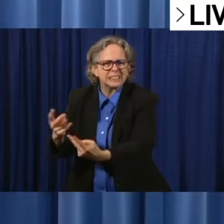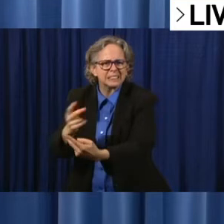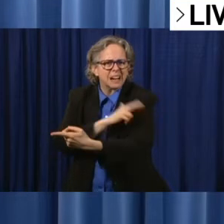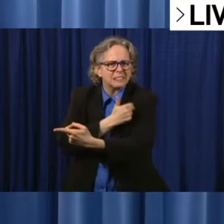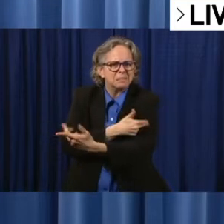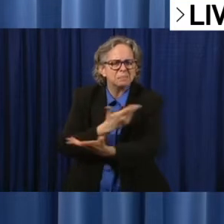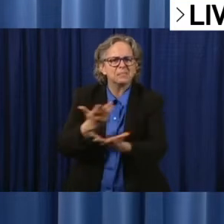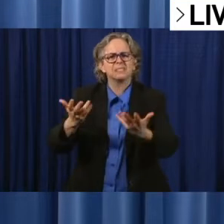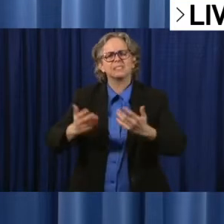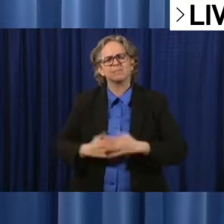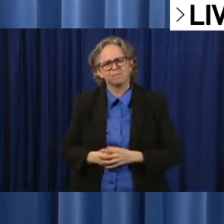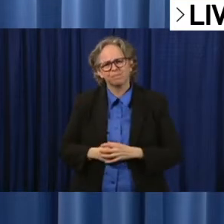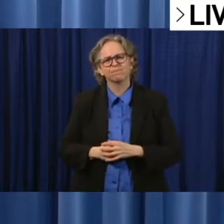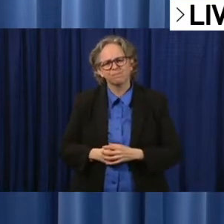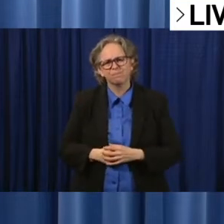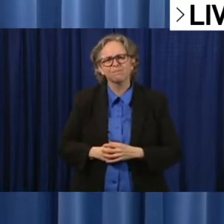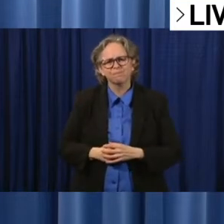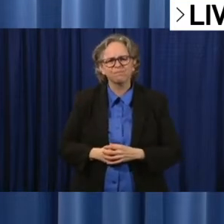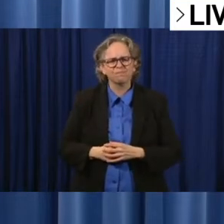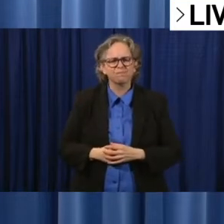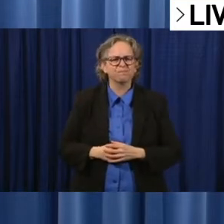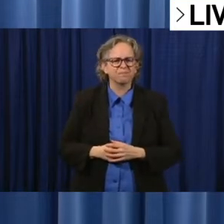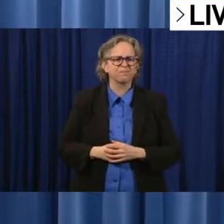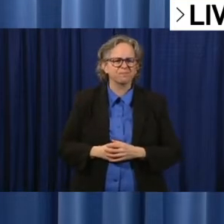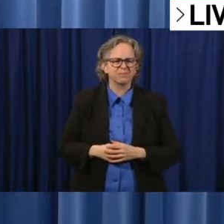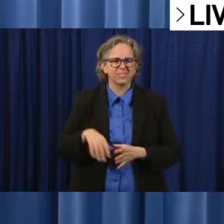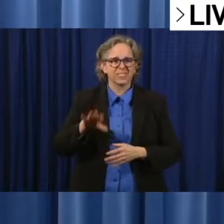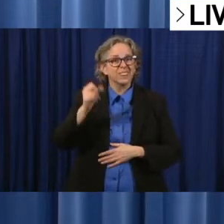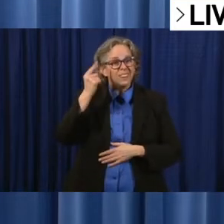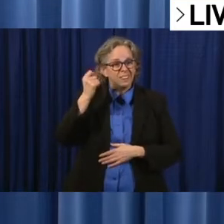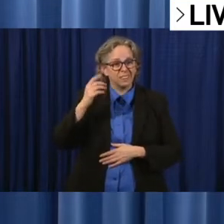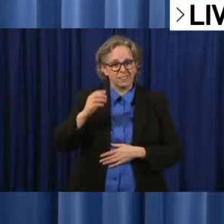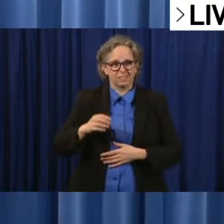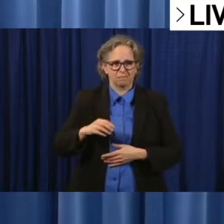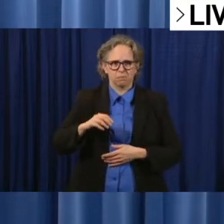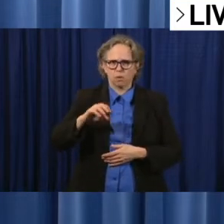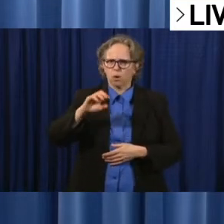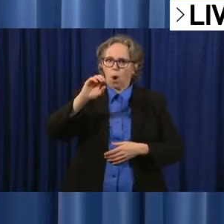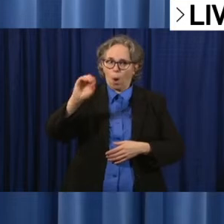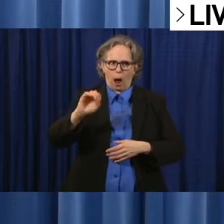We have no rules. The state of Ohio has not issued any rule.